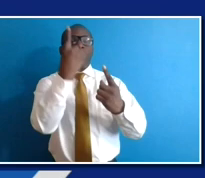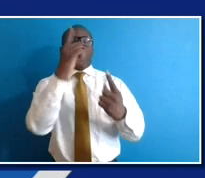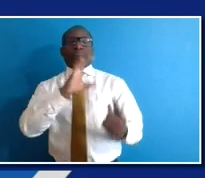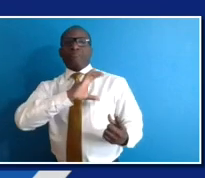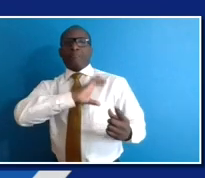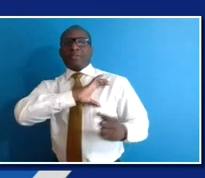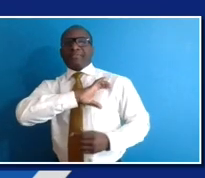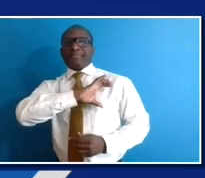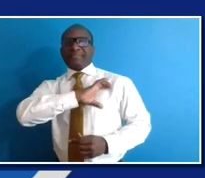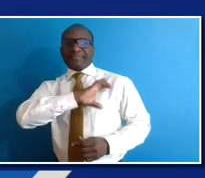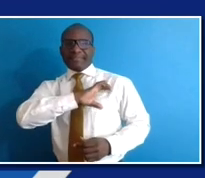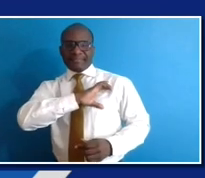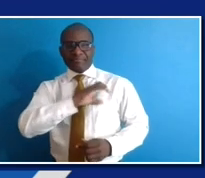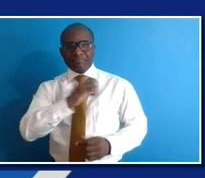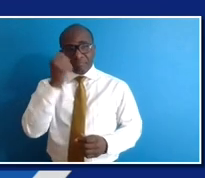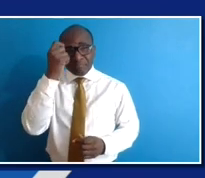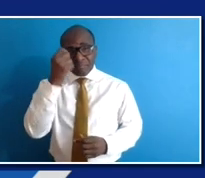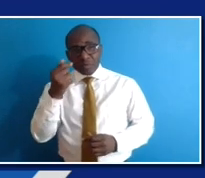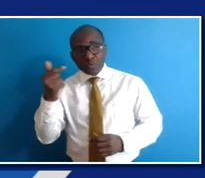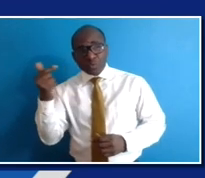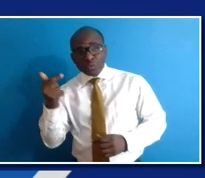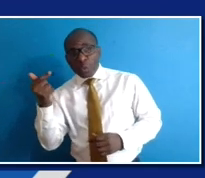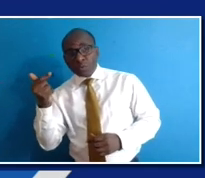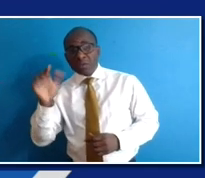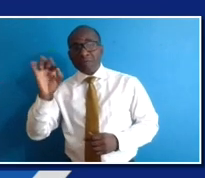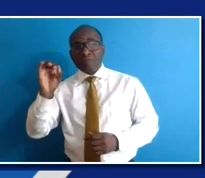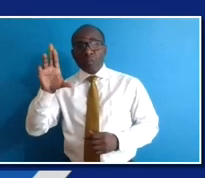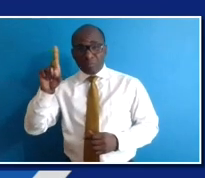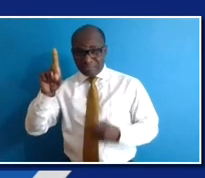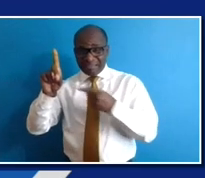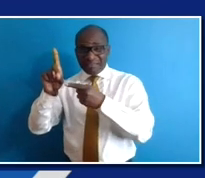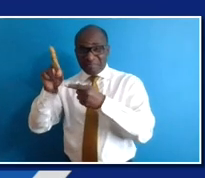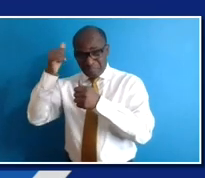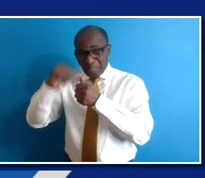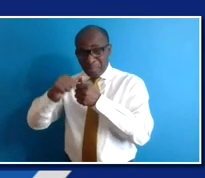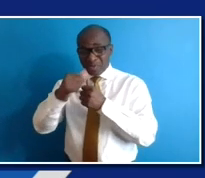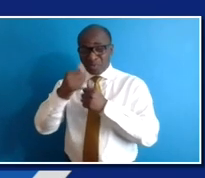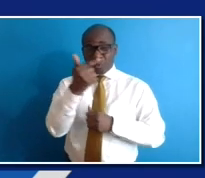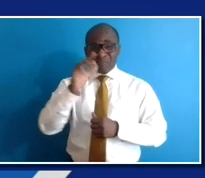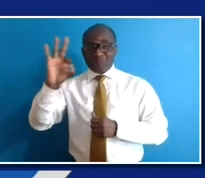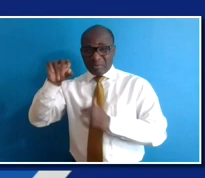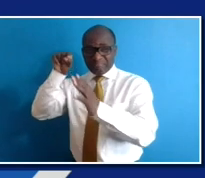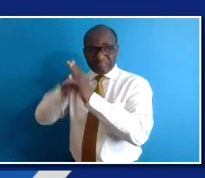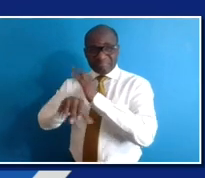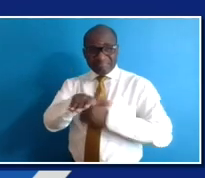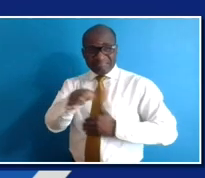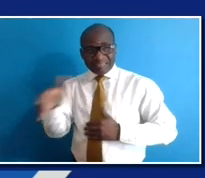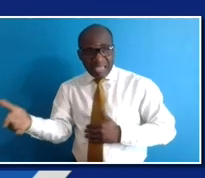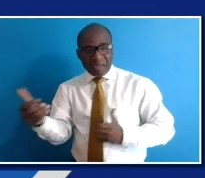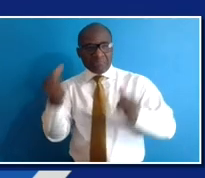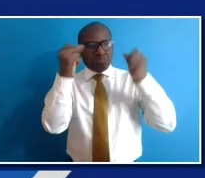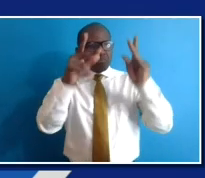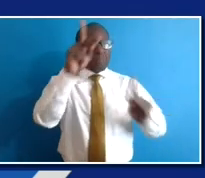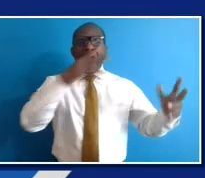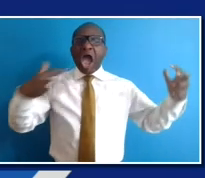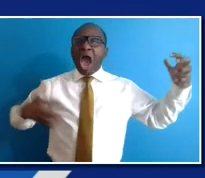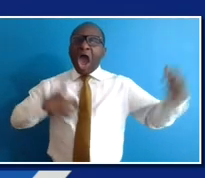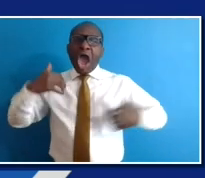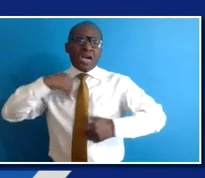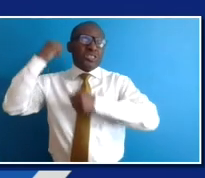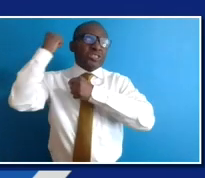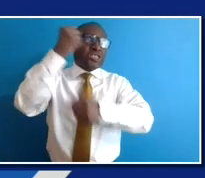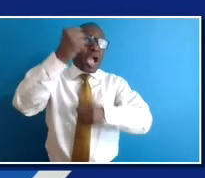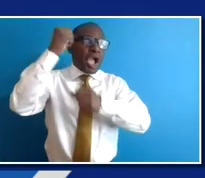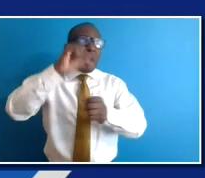I must tell you that there are many good men and women in the county police department that have done exemplary work. We asked them, along with the parks